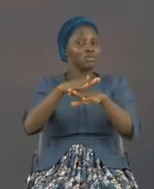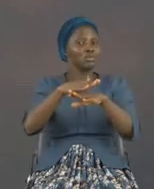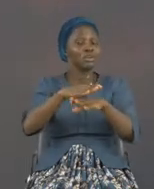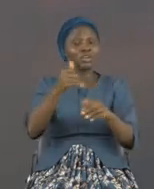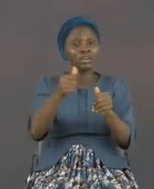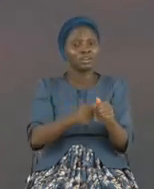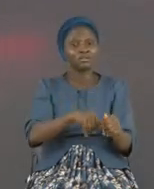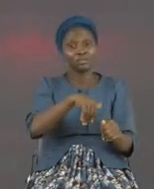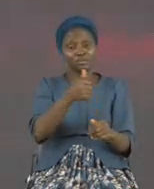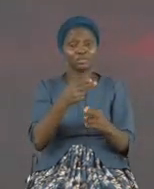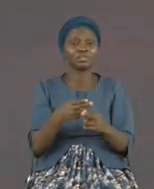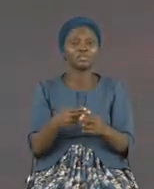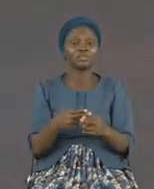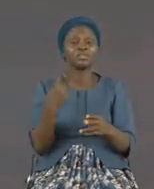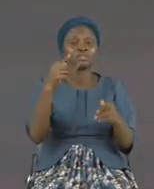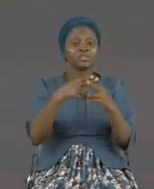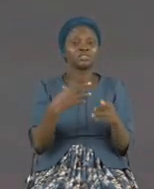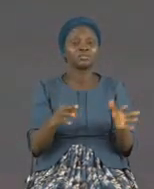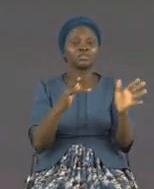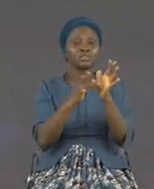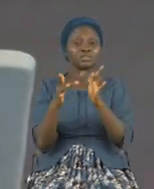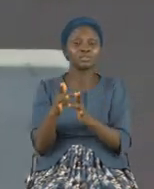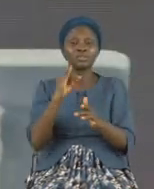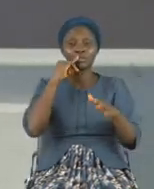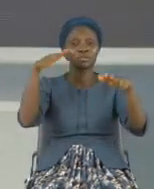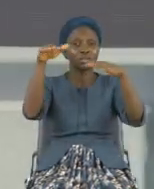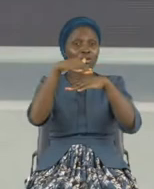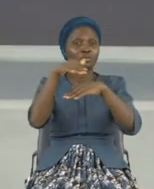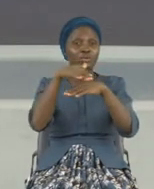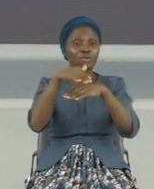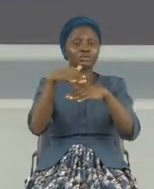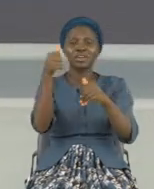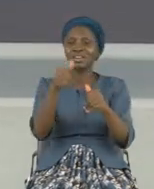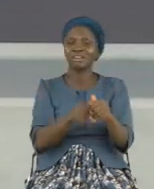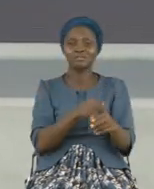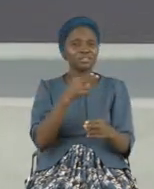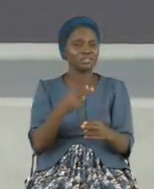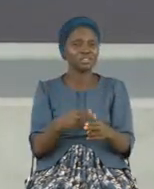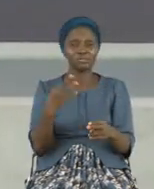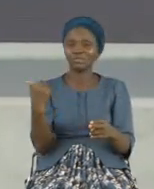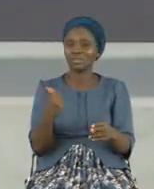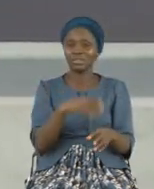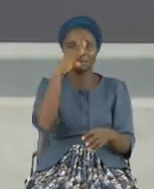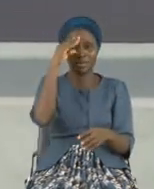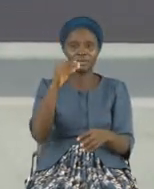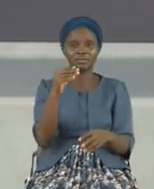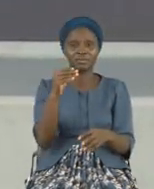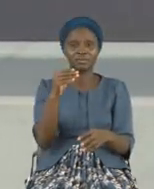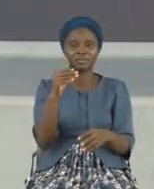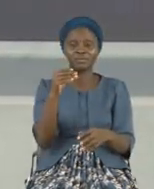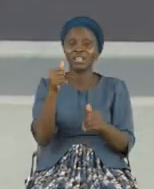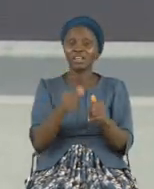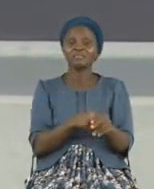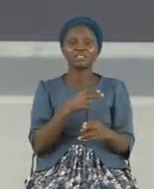name. The name of Jesus is above every name of any man. Every